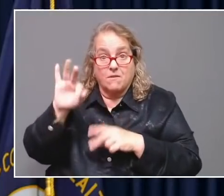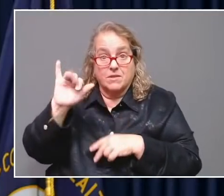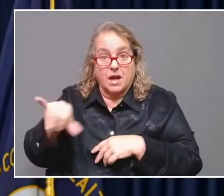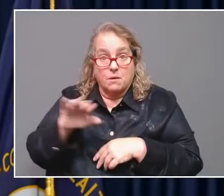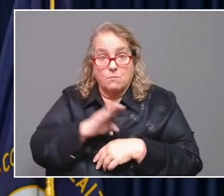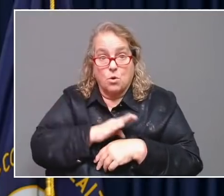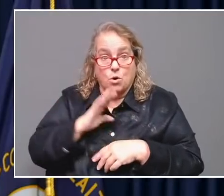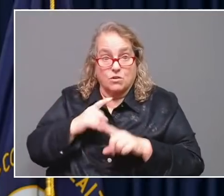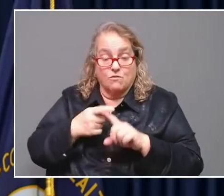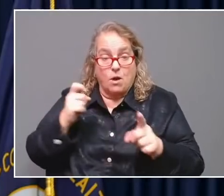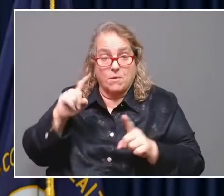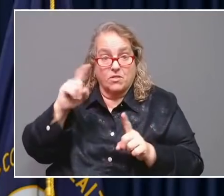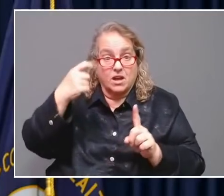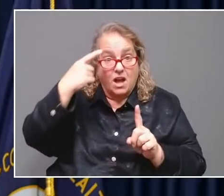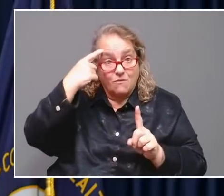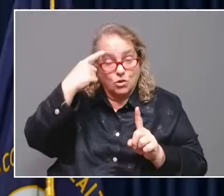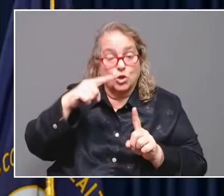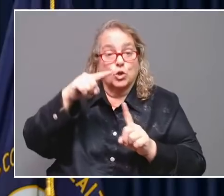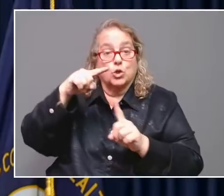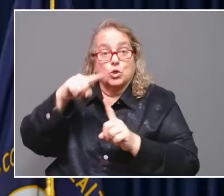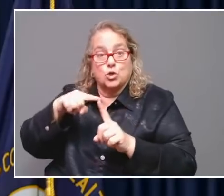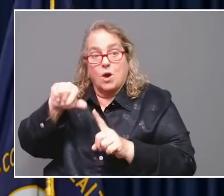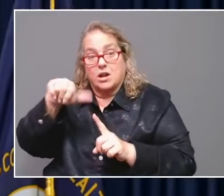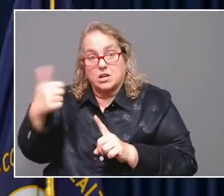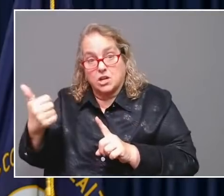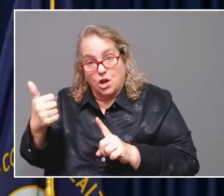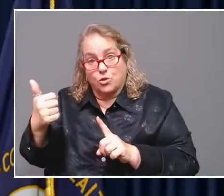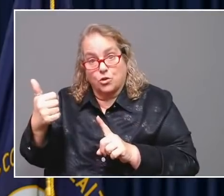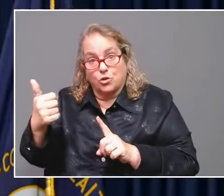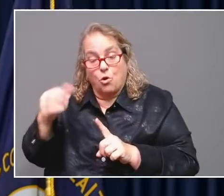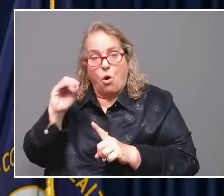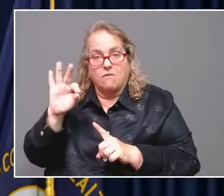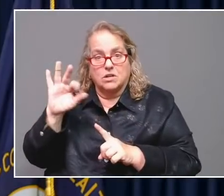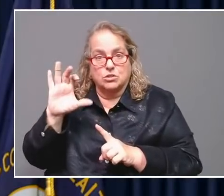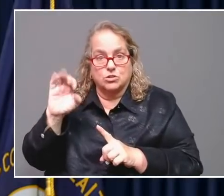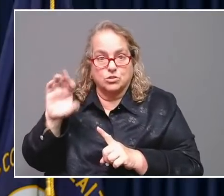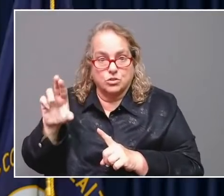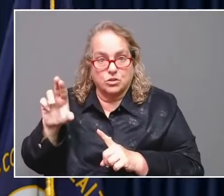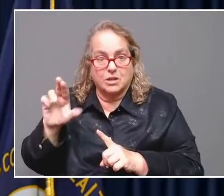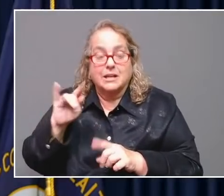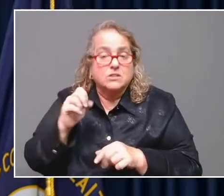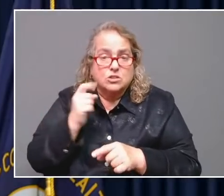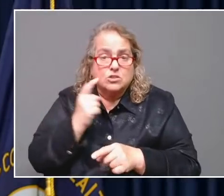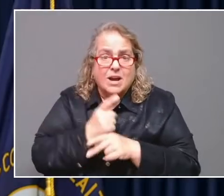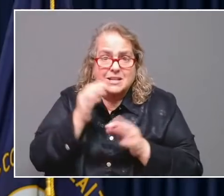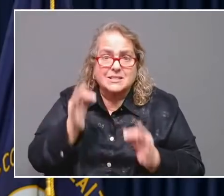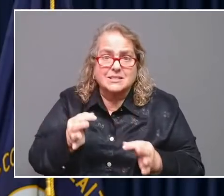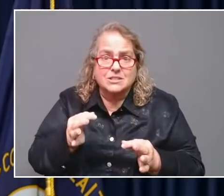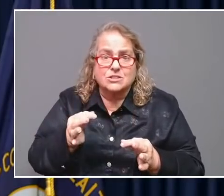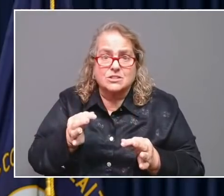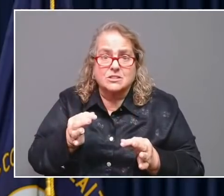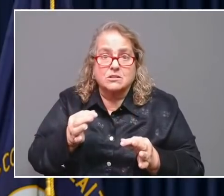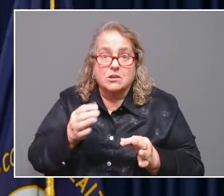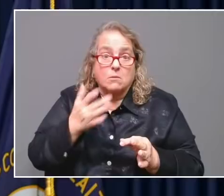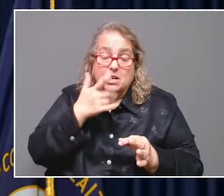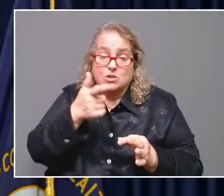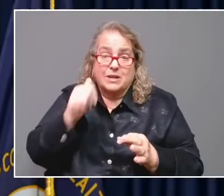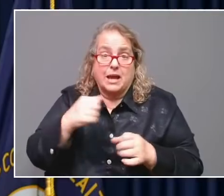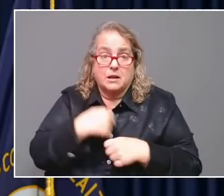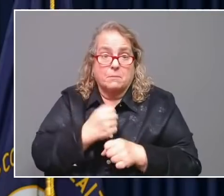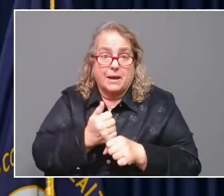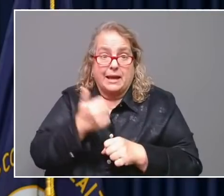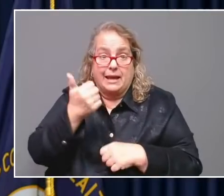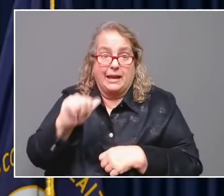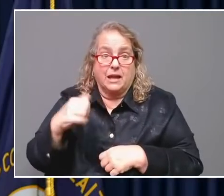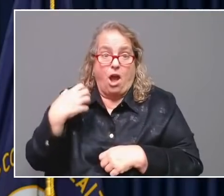the governor to another constitutional officer. It's the right decision, because then you could just make a different constitutional officer the